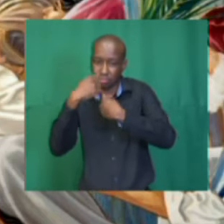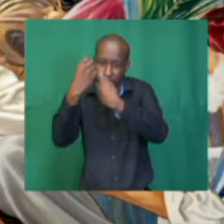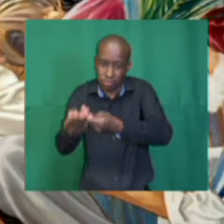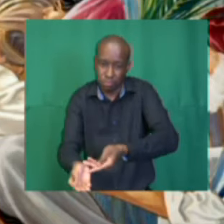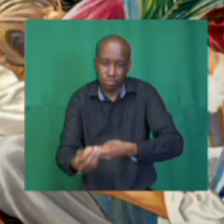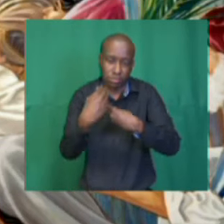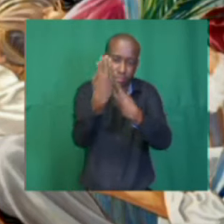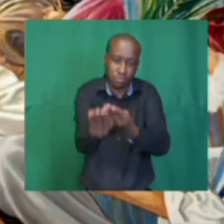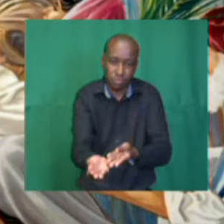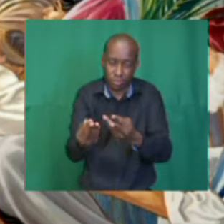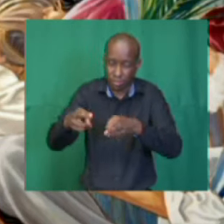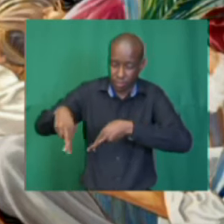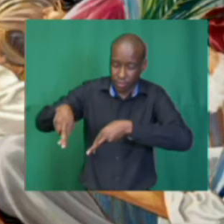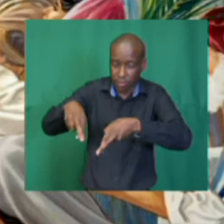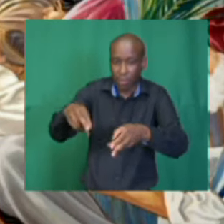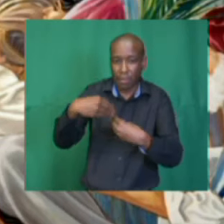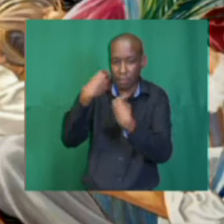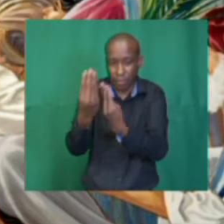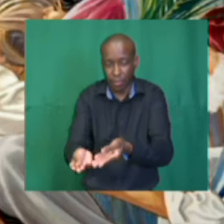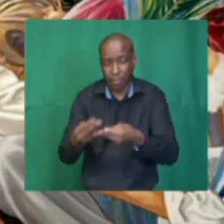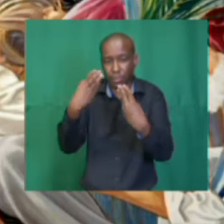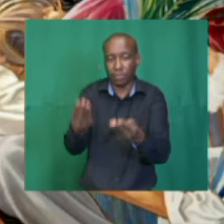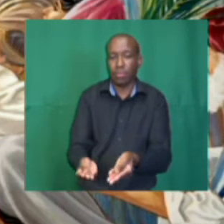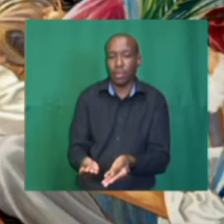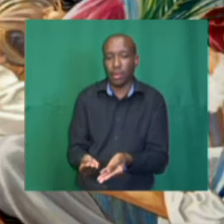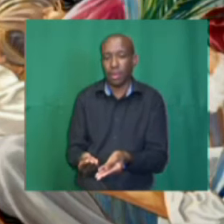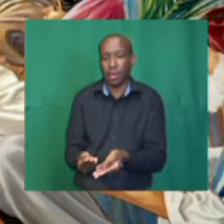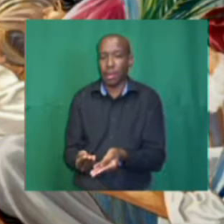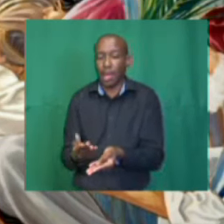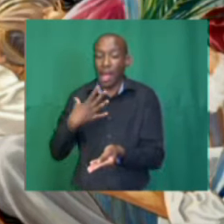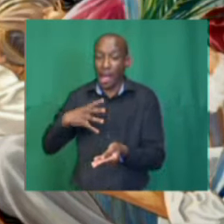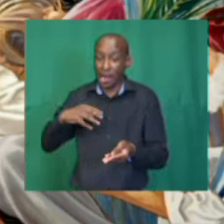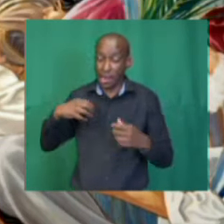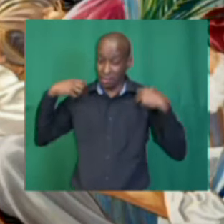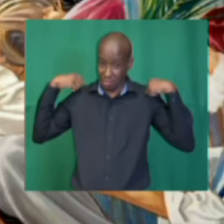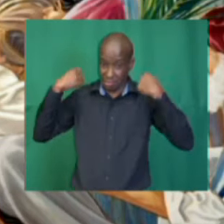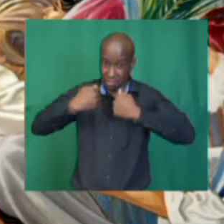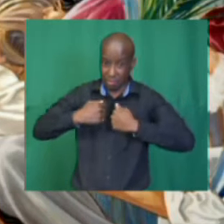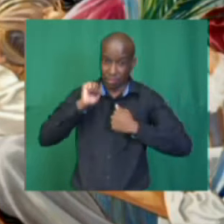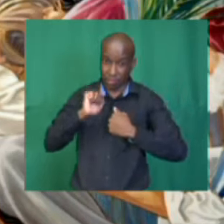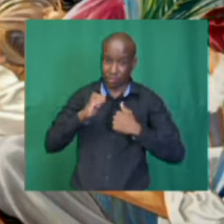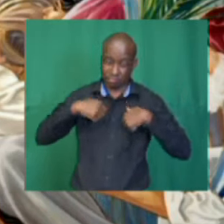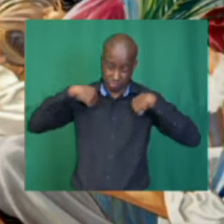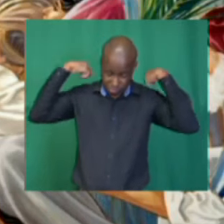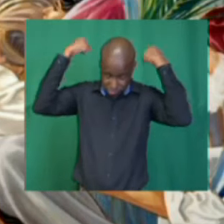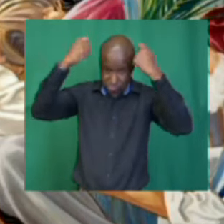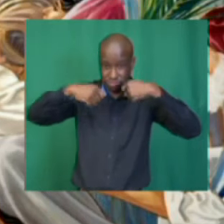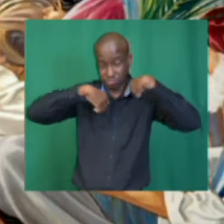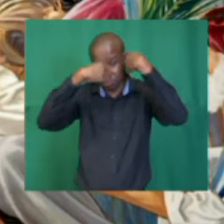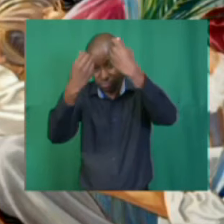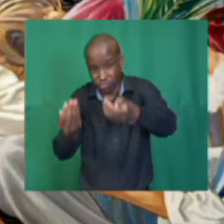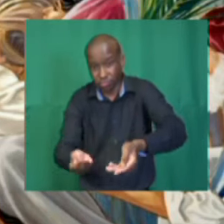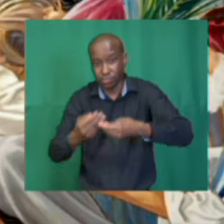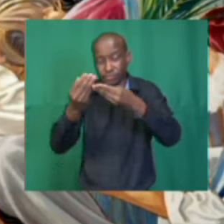them on the road on which he went. Some were spreading their garments. Yeah, some people spreading